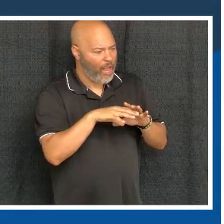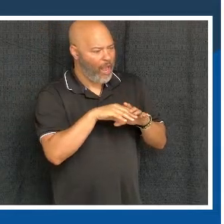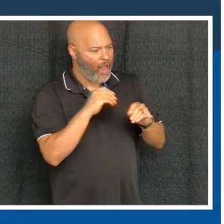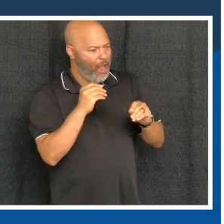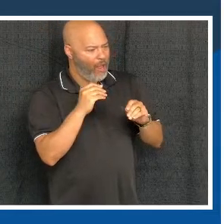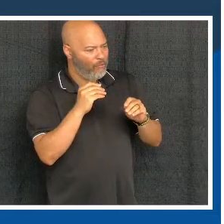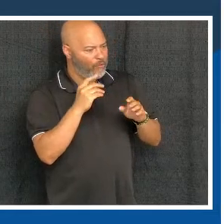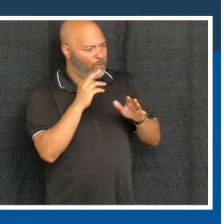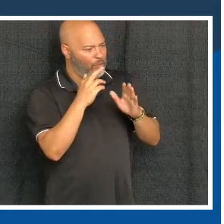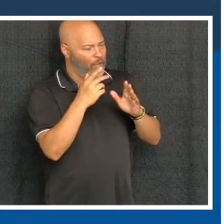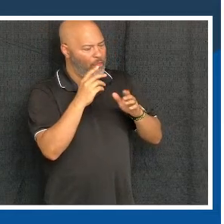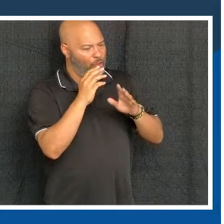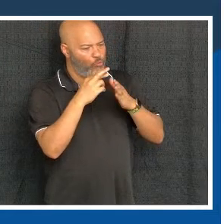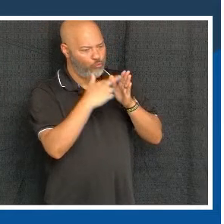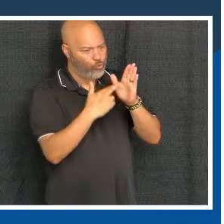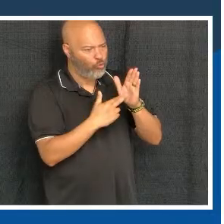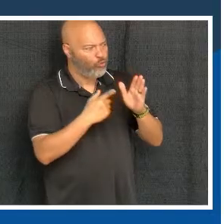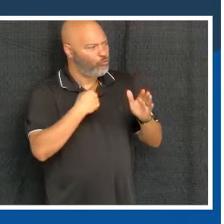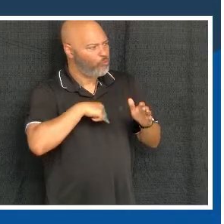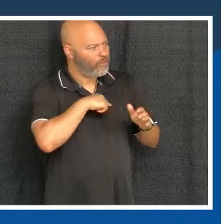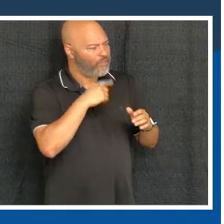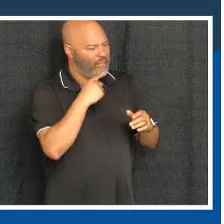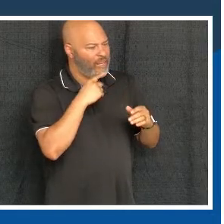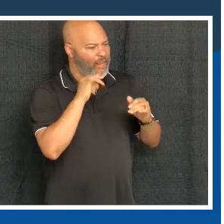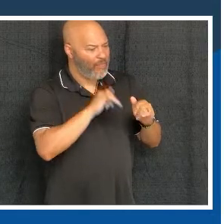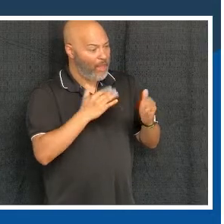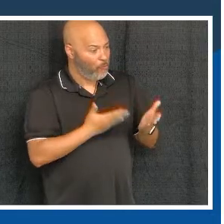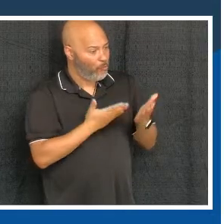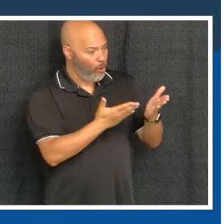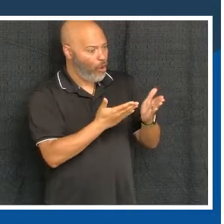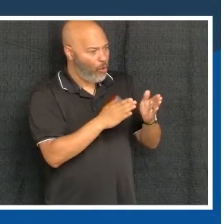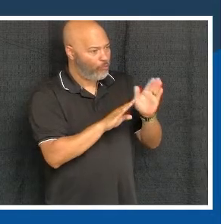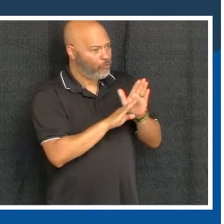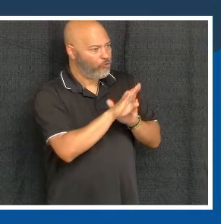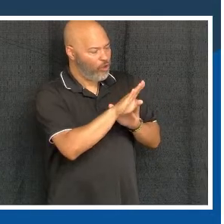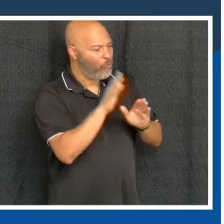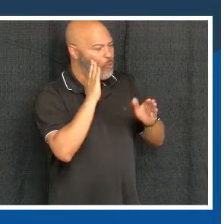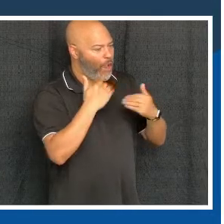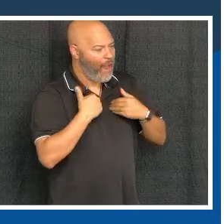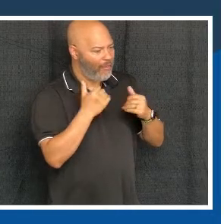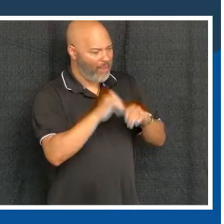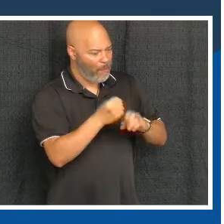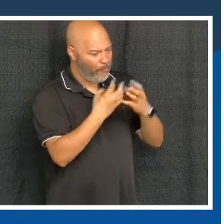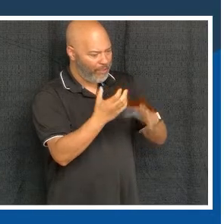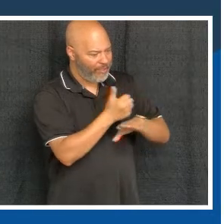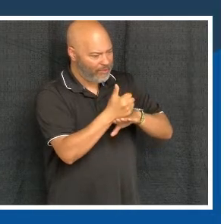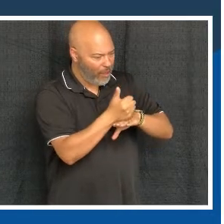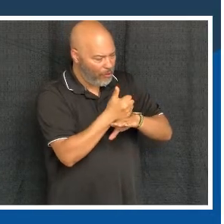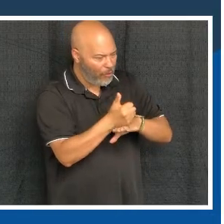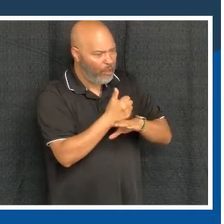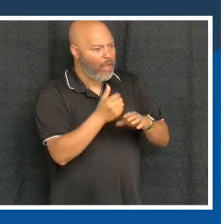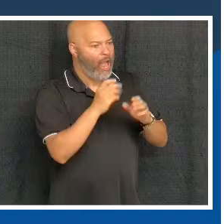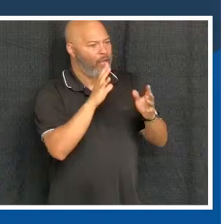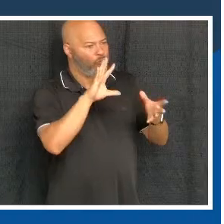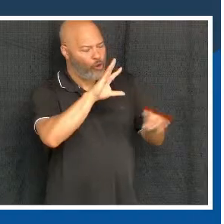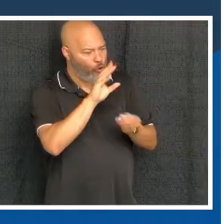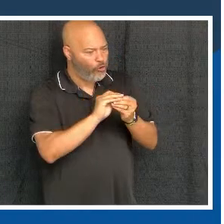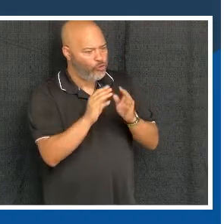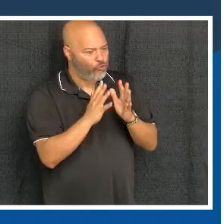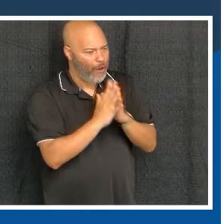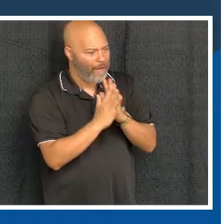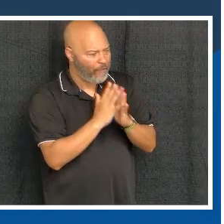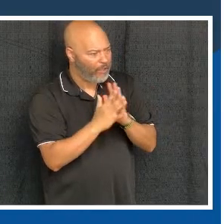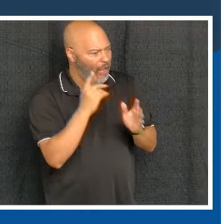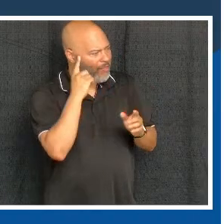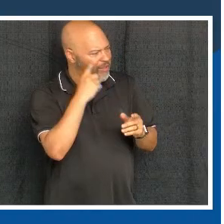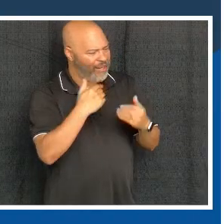volume guidelines that we have and say this kind of proposed development generates this many trips per day, peak hour trips per day, and total traffic. I think the total